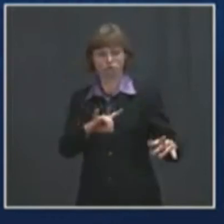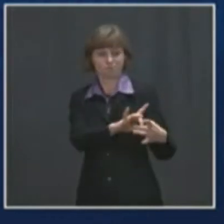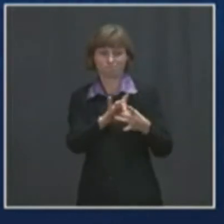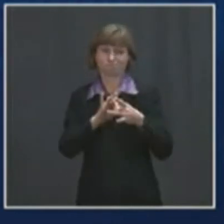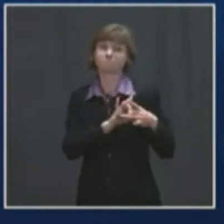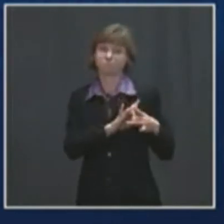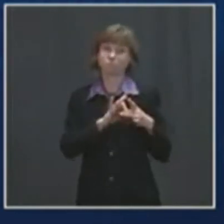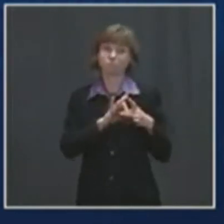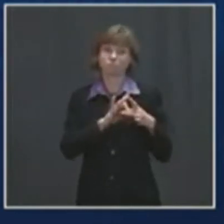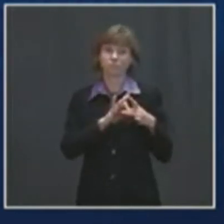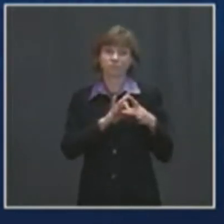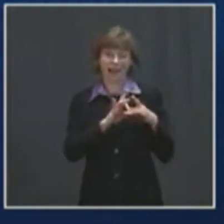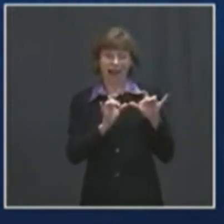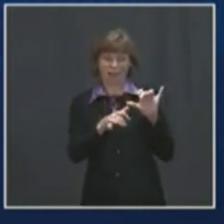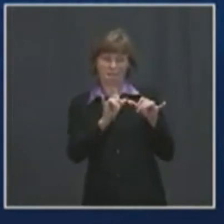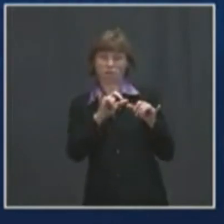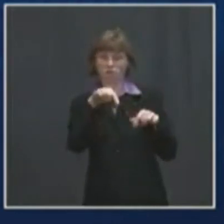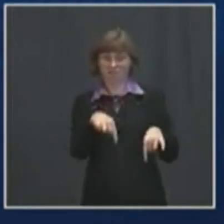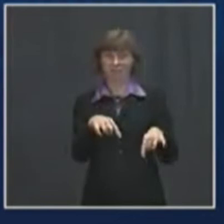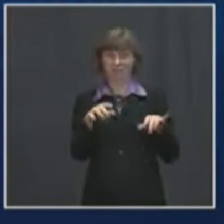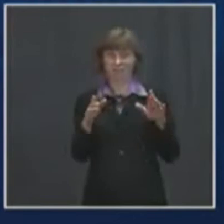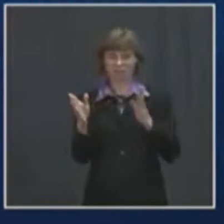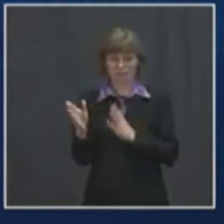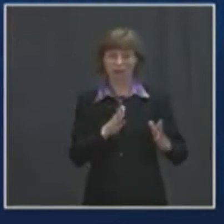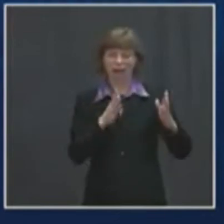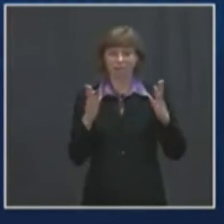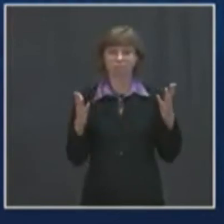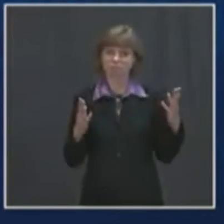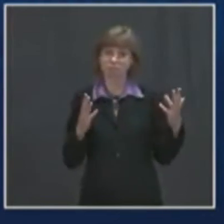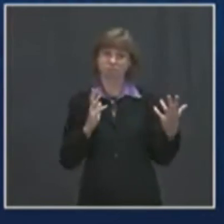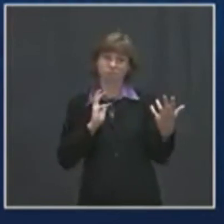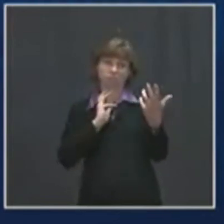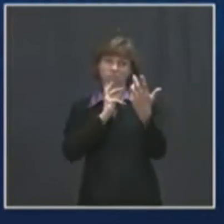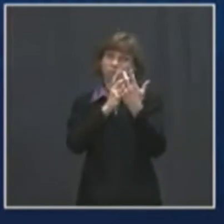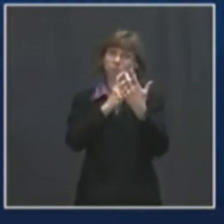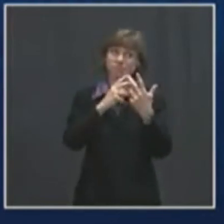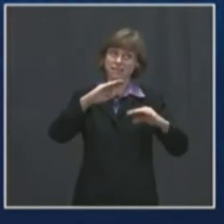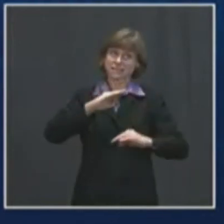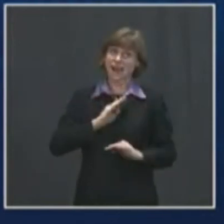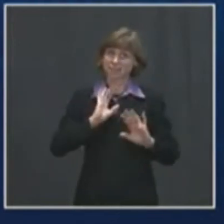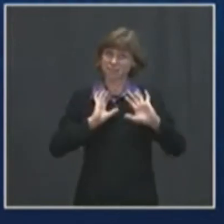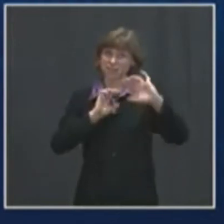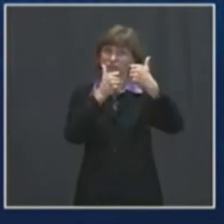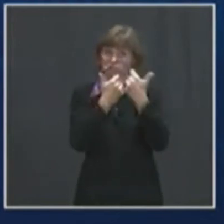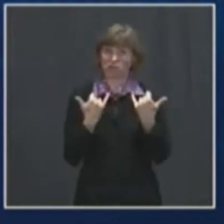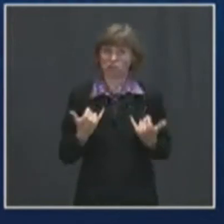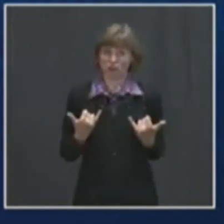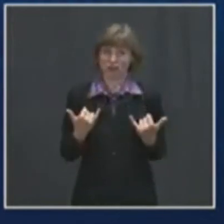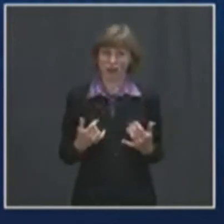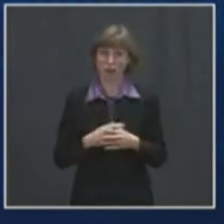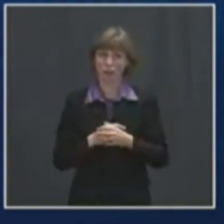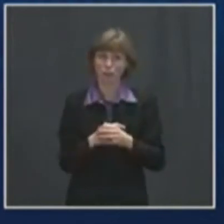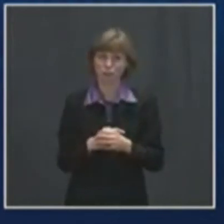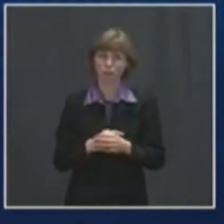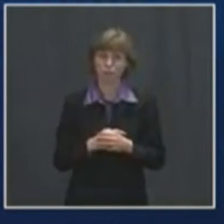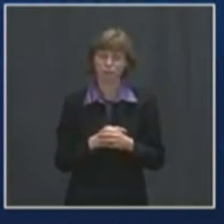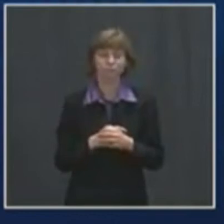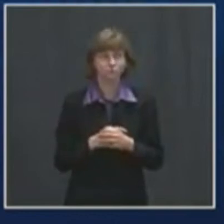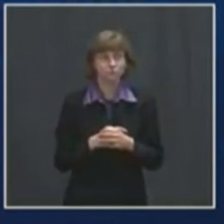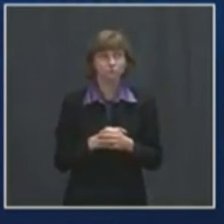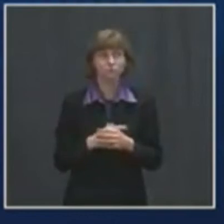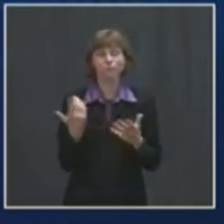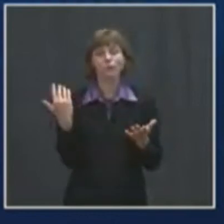this plan, that it's of the magnitude to meet the challenges we face. Again, with